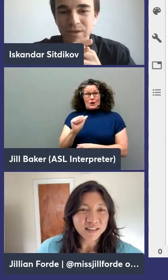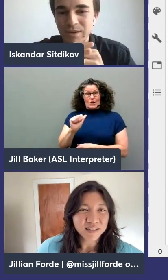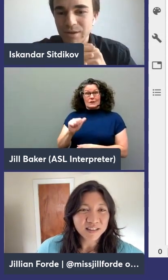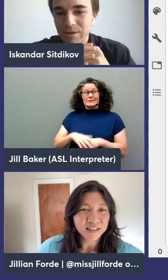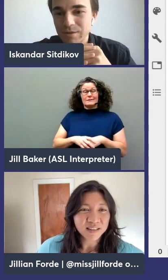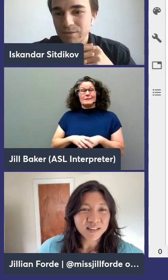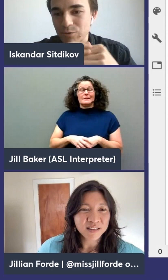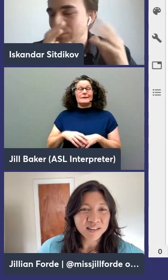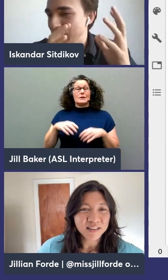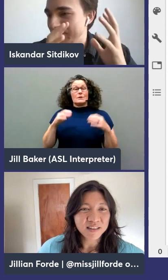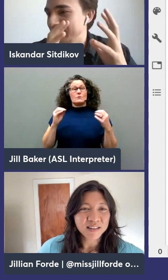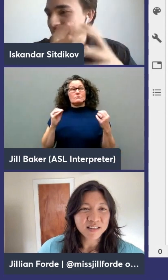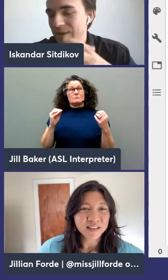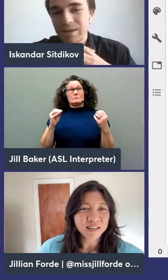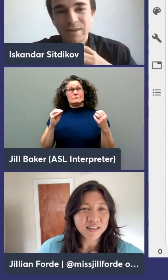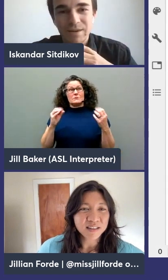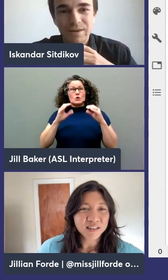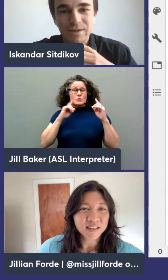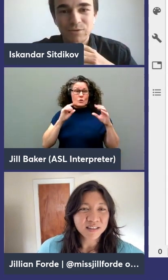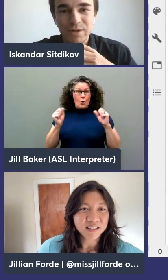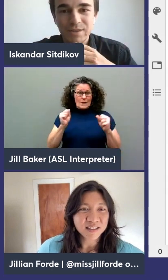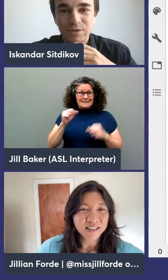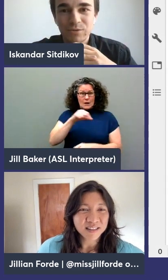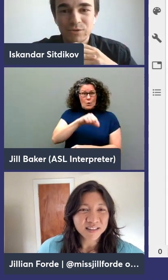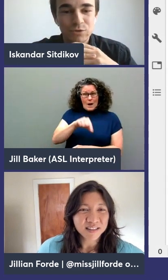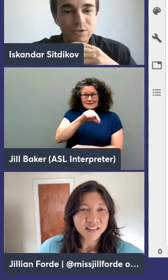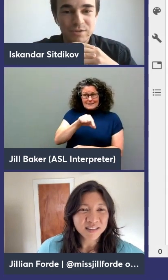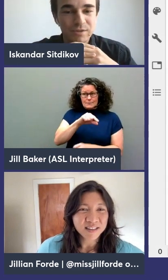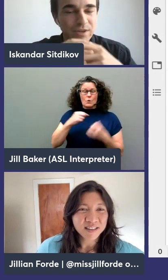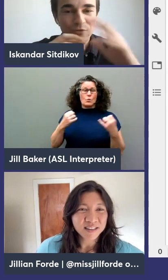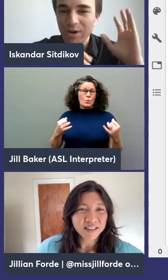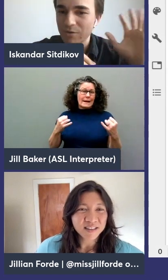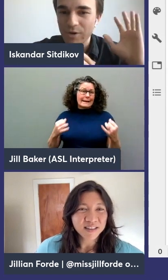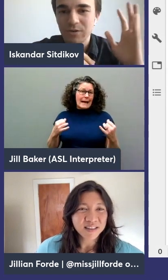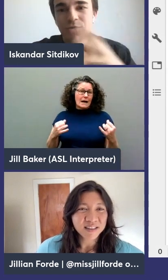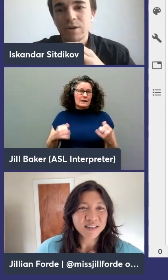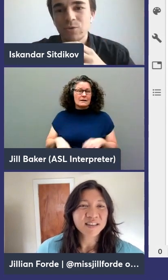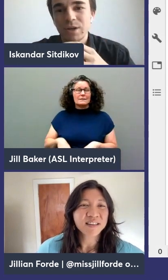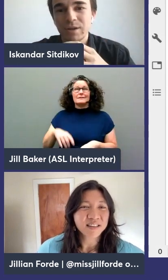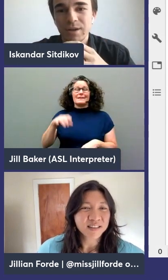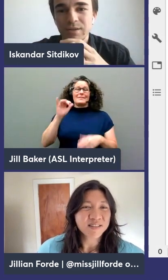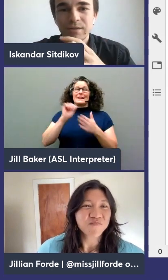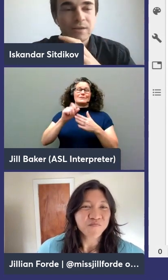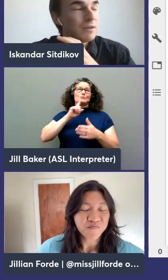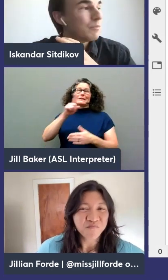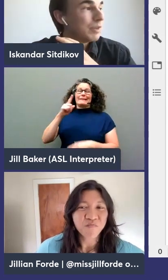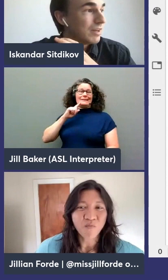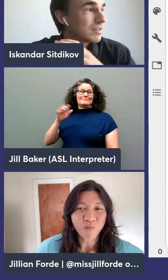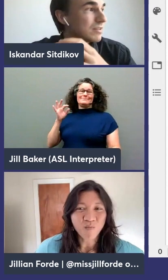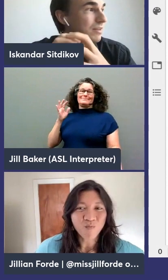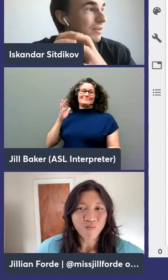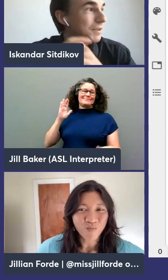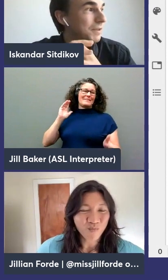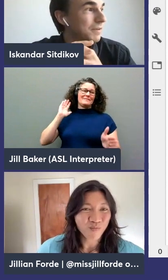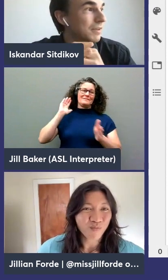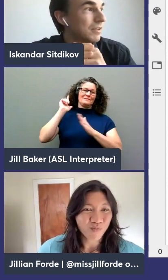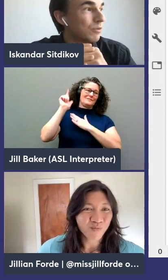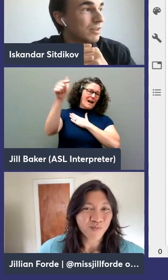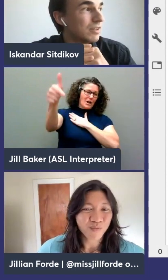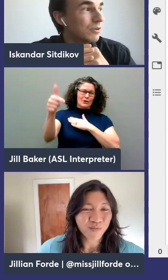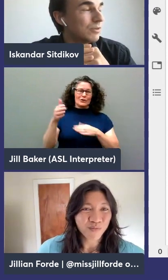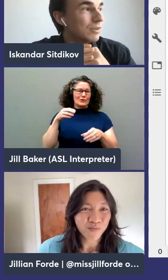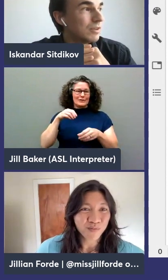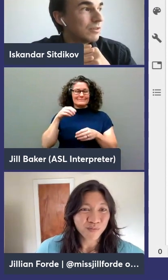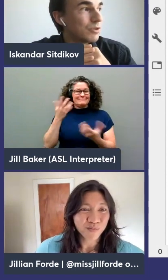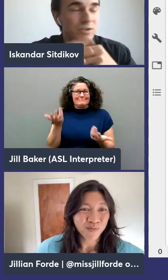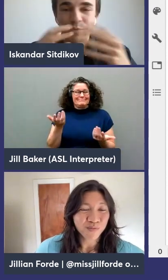intermediate quantum right now. So it's like far away ahead. Plus,